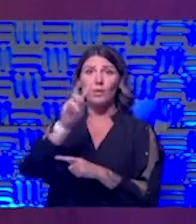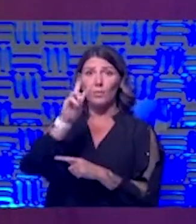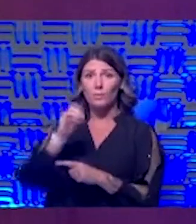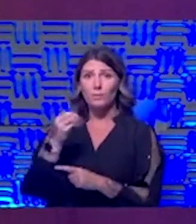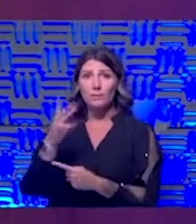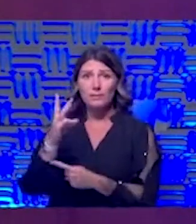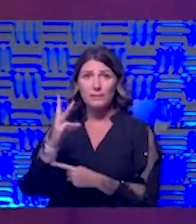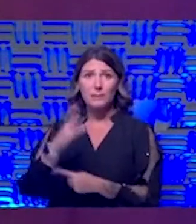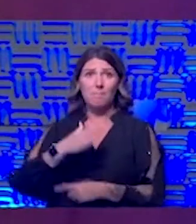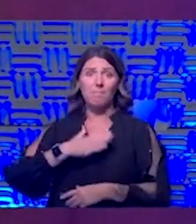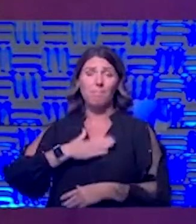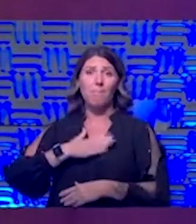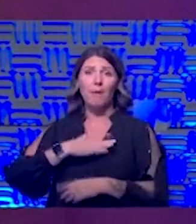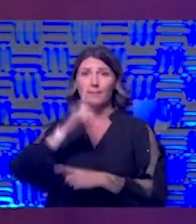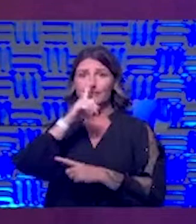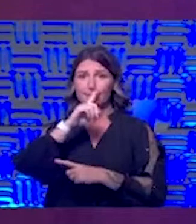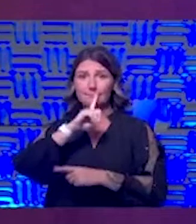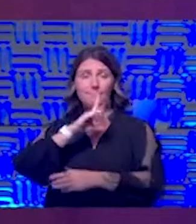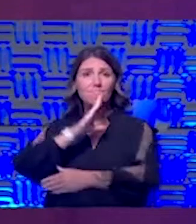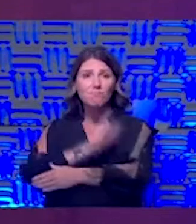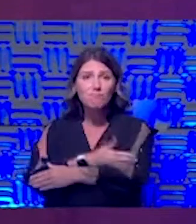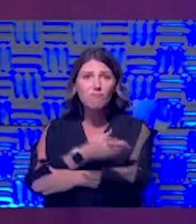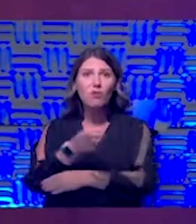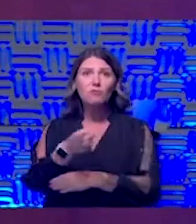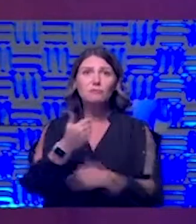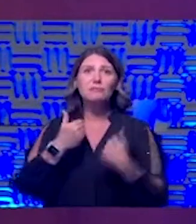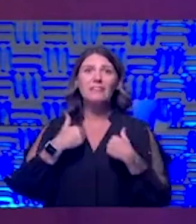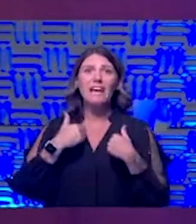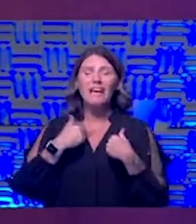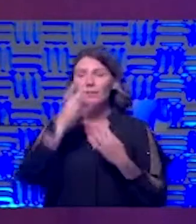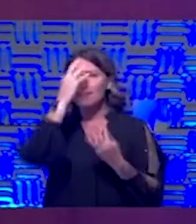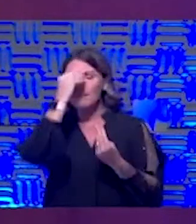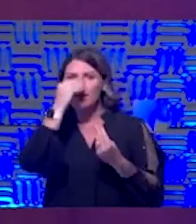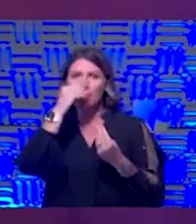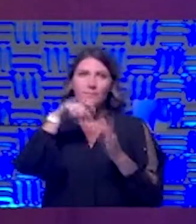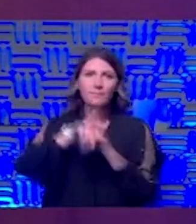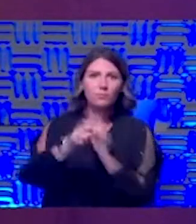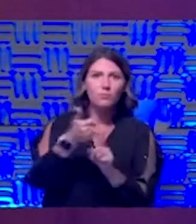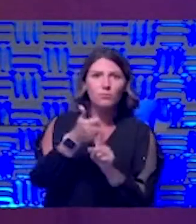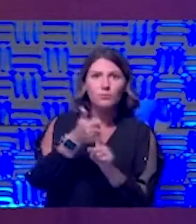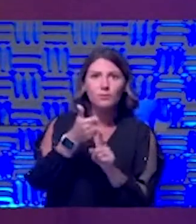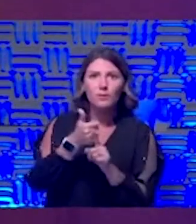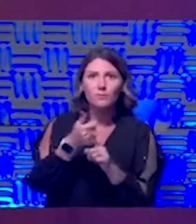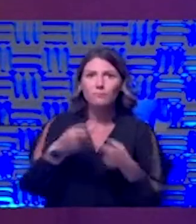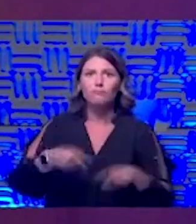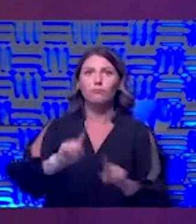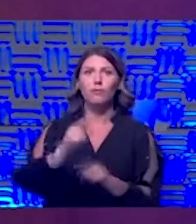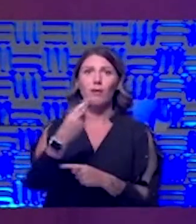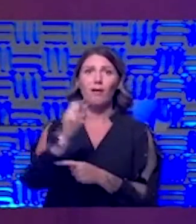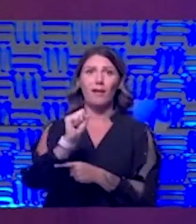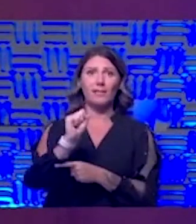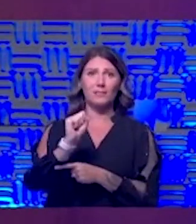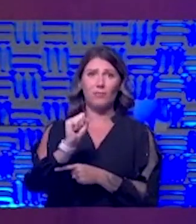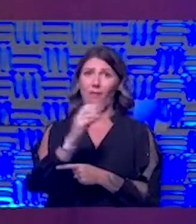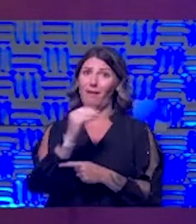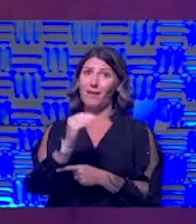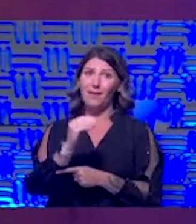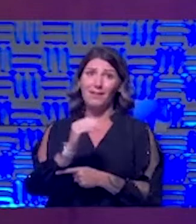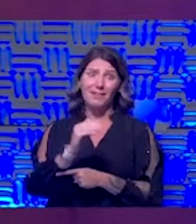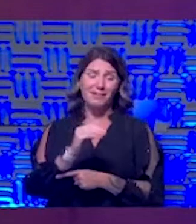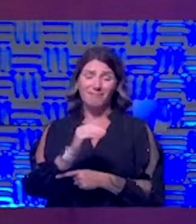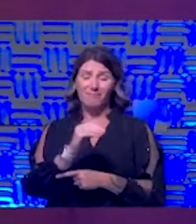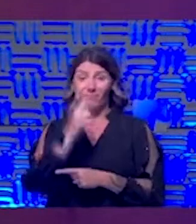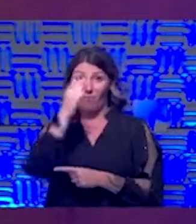having suicidality and depression in high school. And for me, I'll just say kids should never be in a war zone.